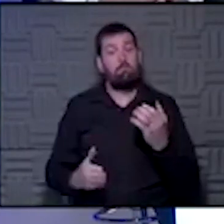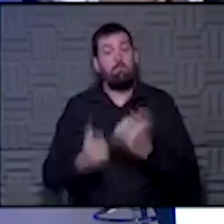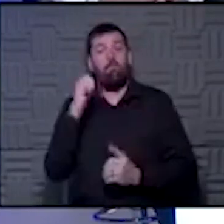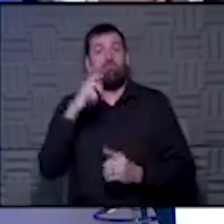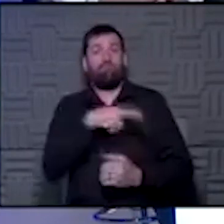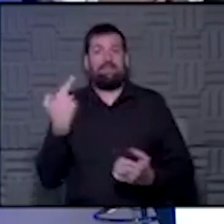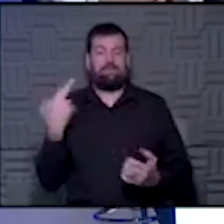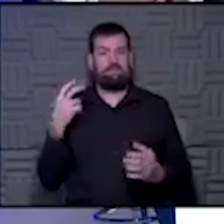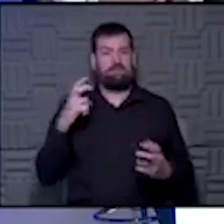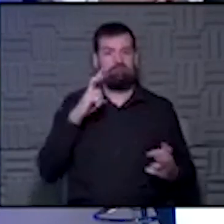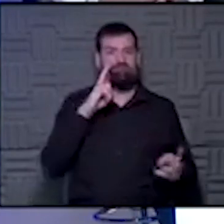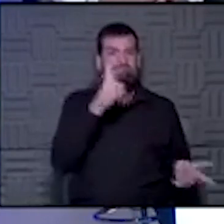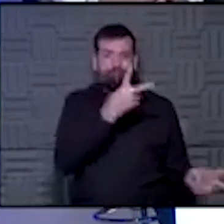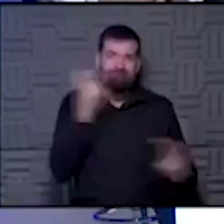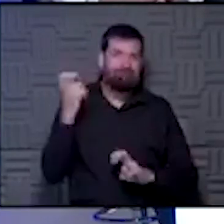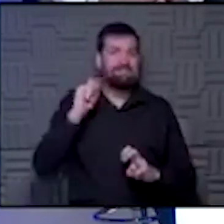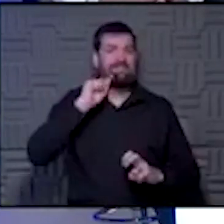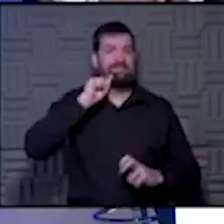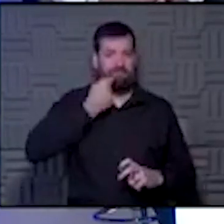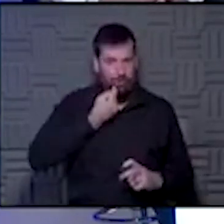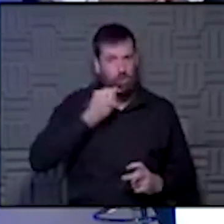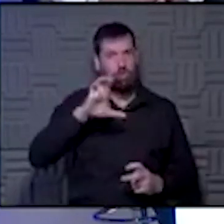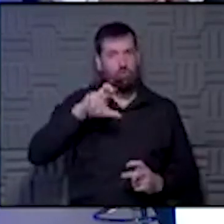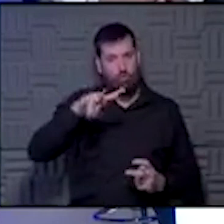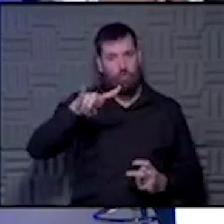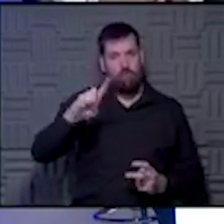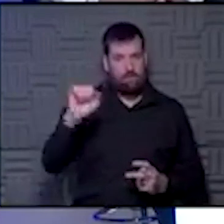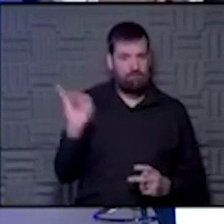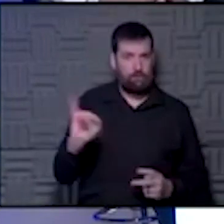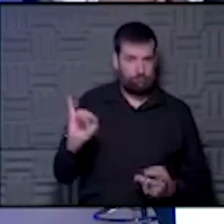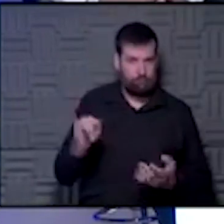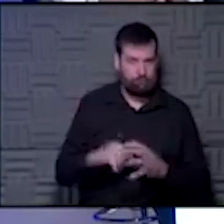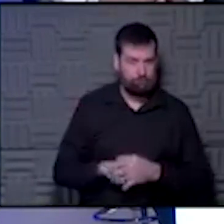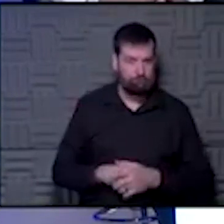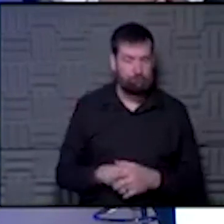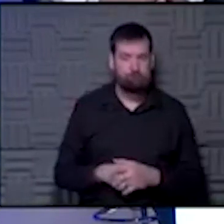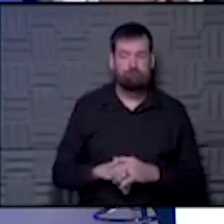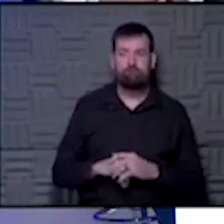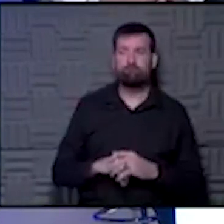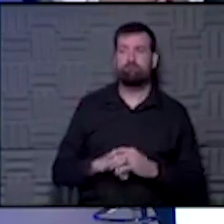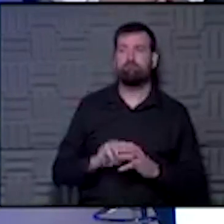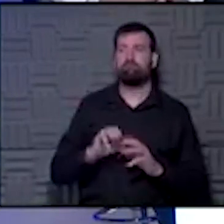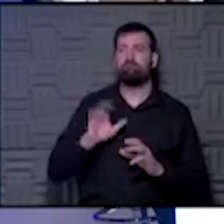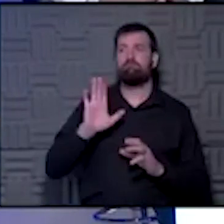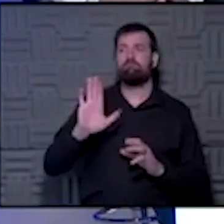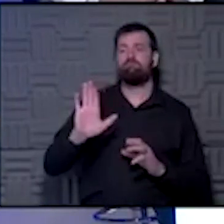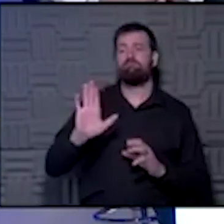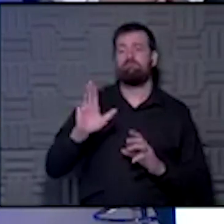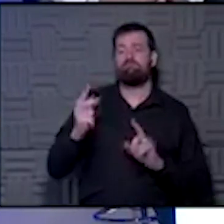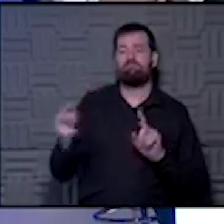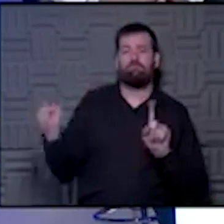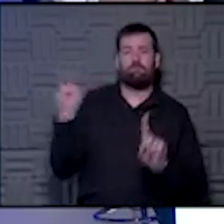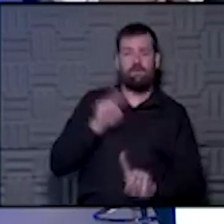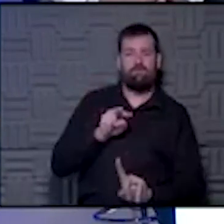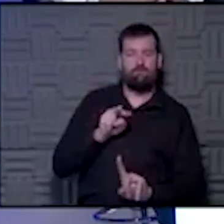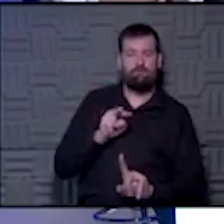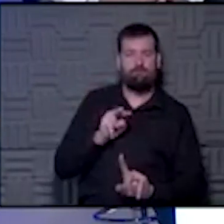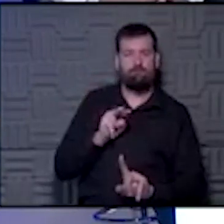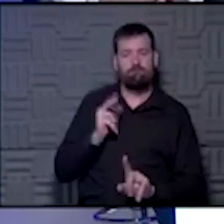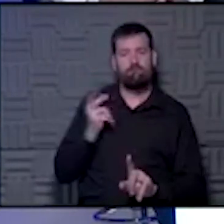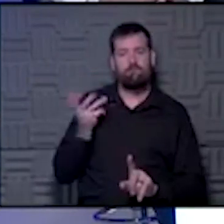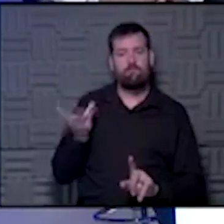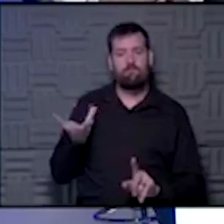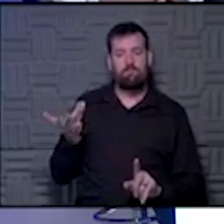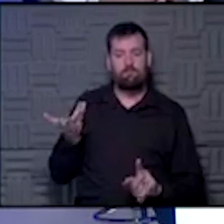implications from a COVID infection. But tell us from your perspective how